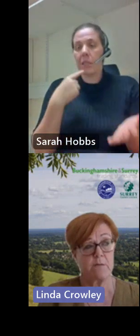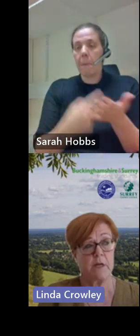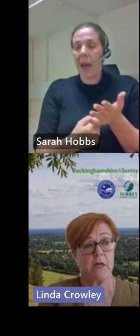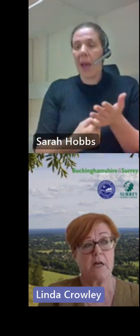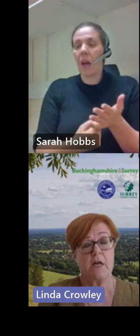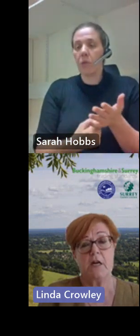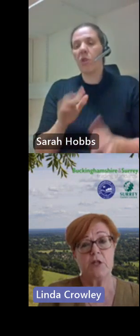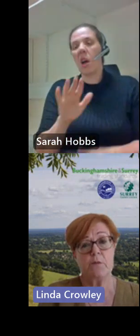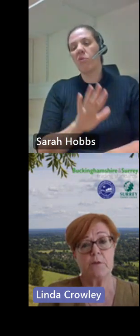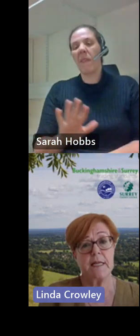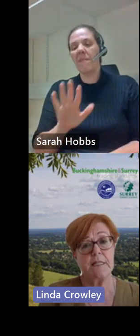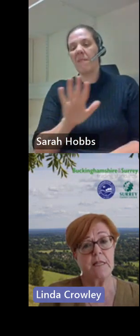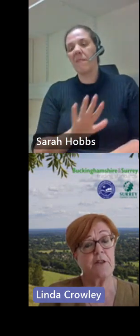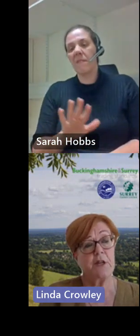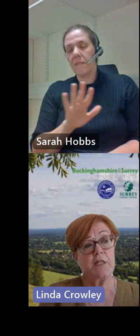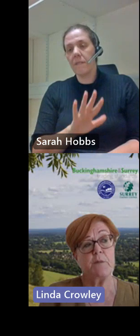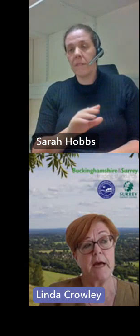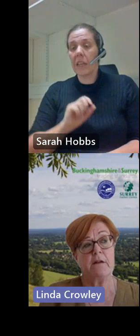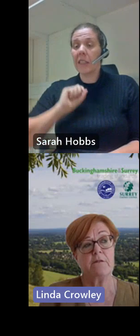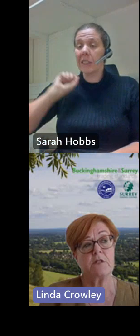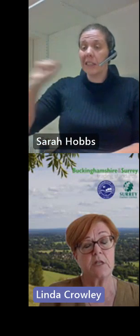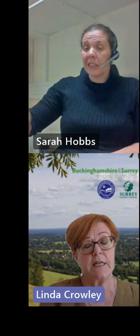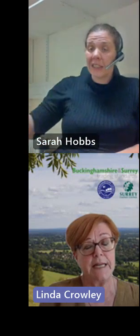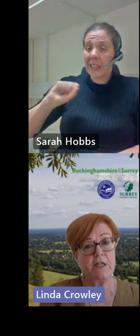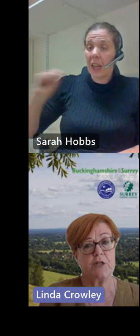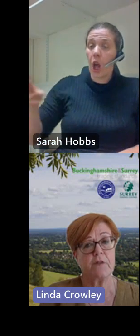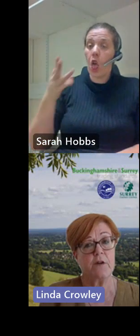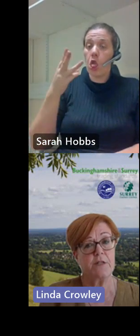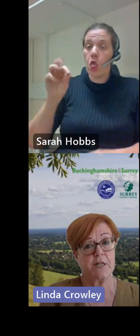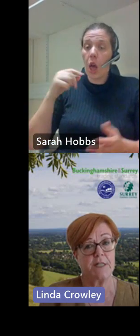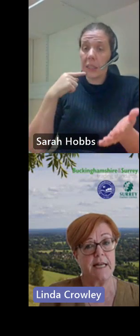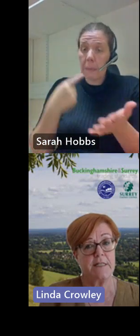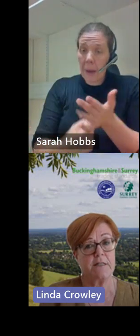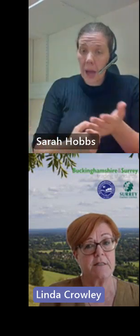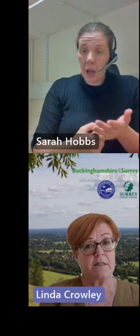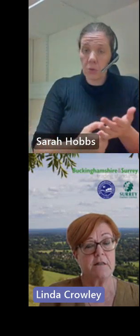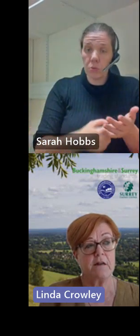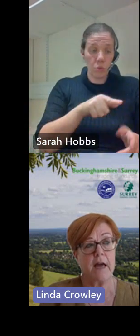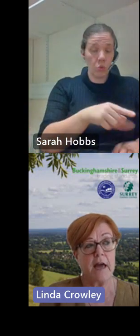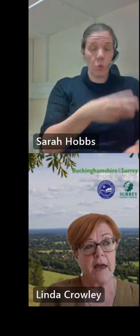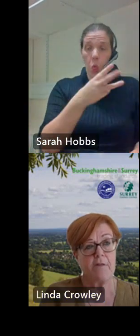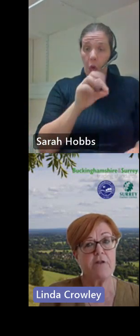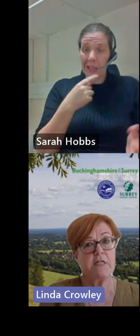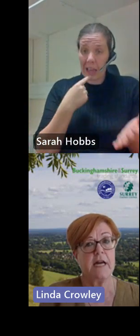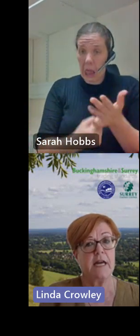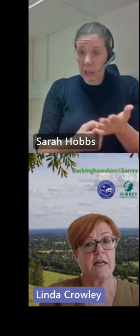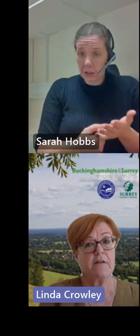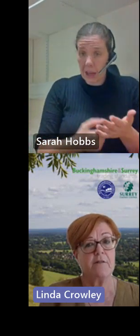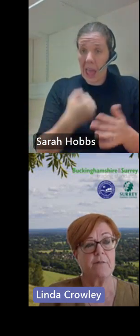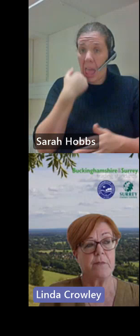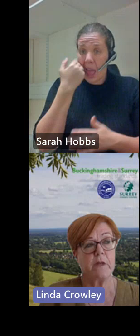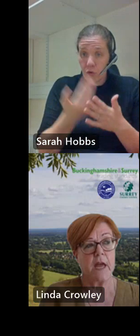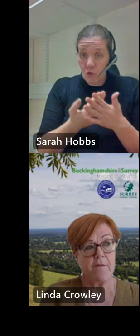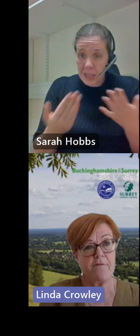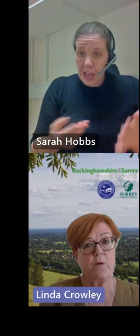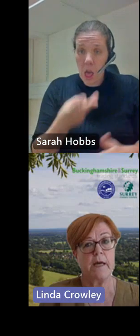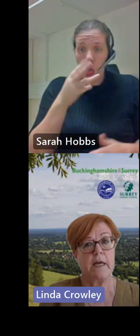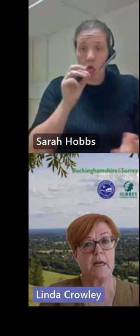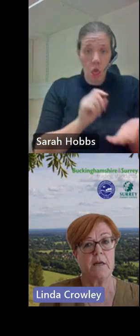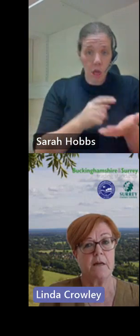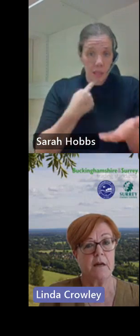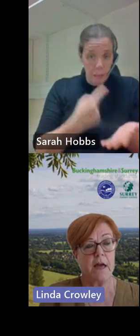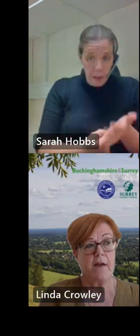conservative estimate, she was sending £30 to each of those 30 letters every day,